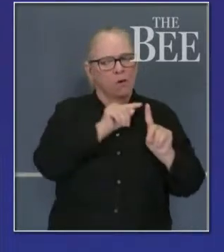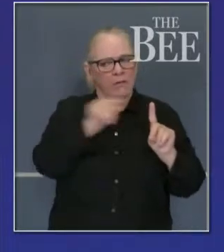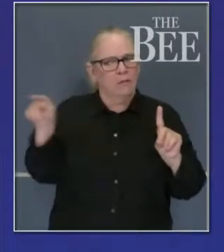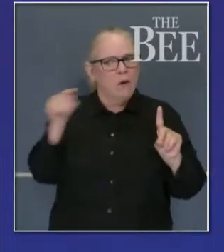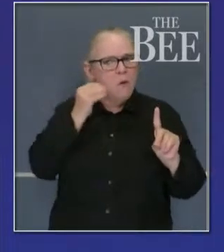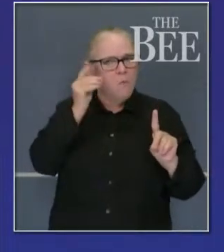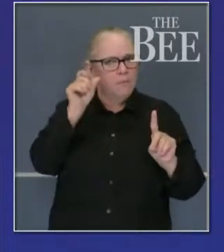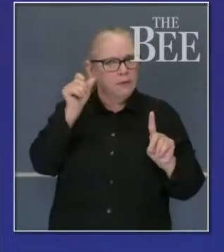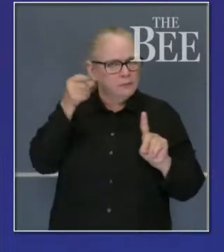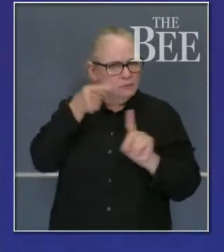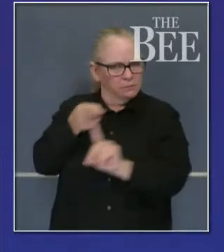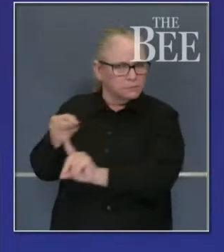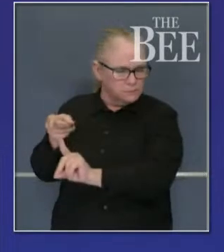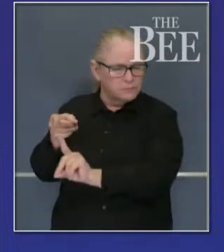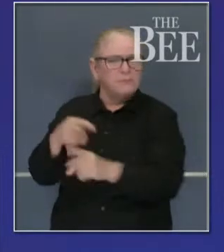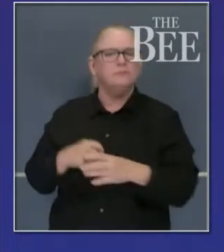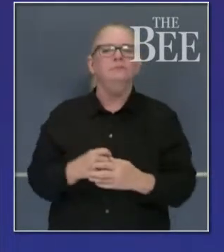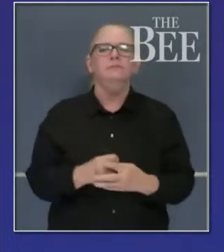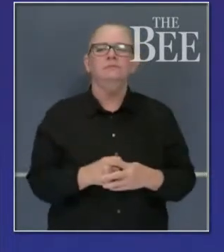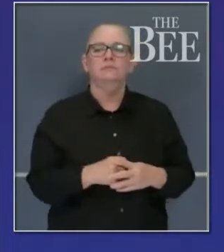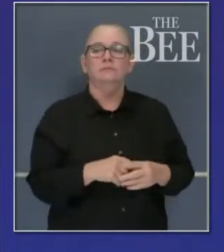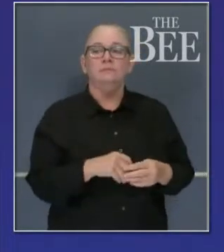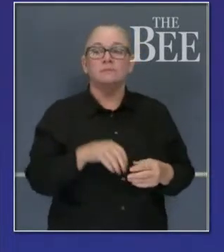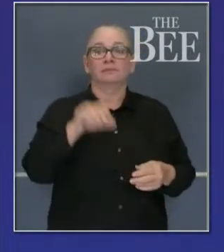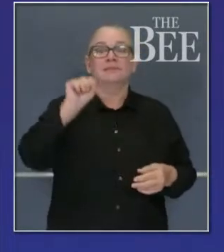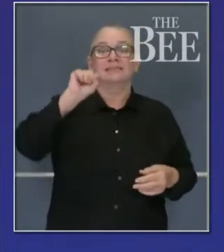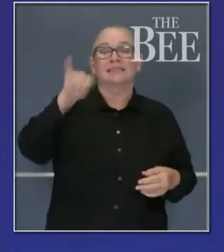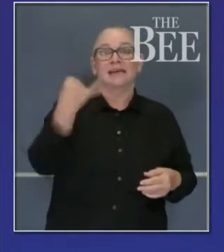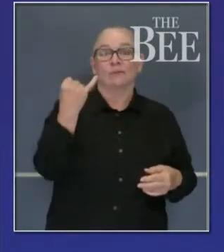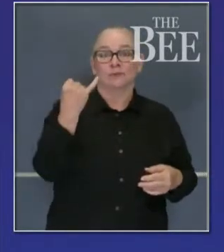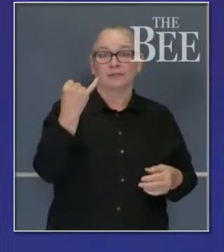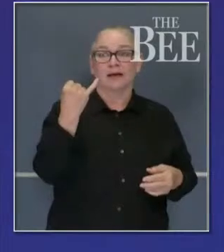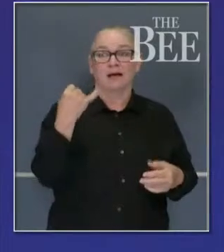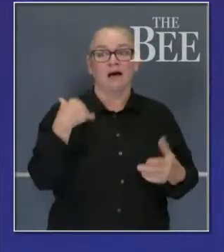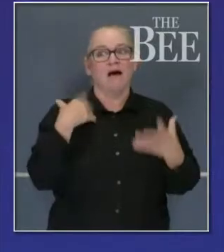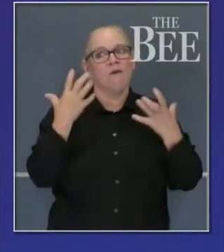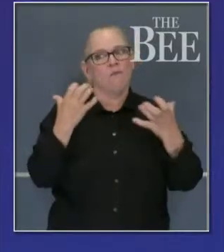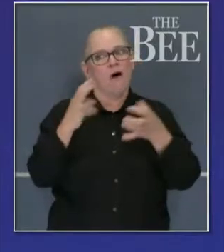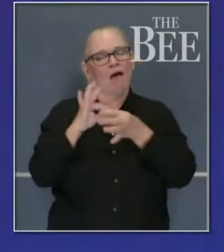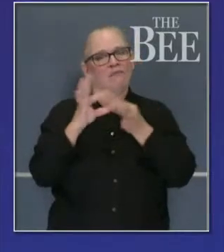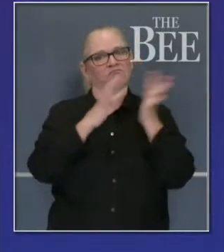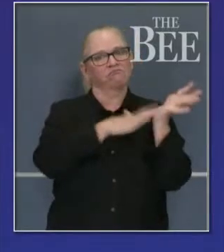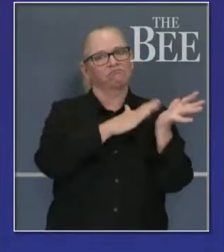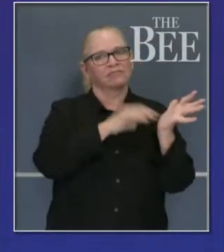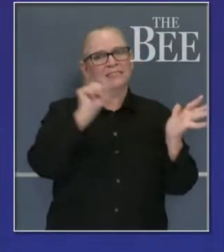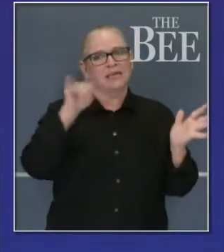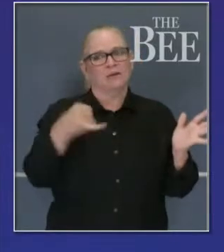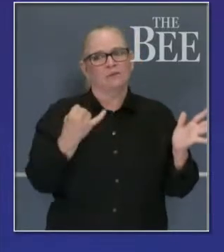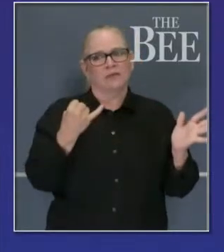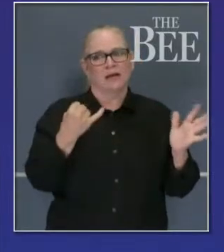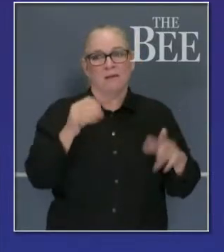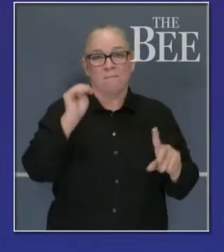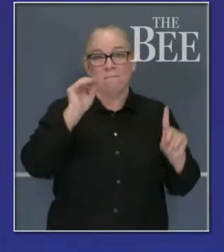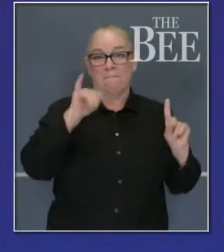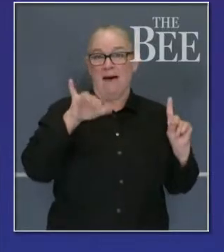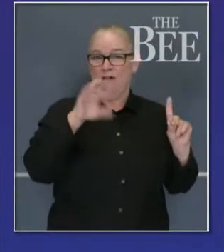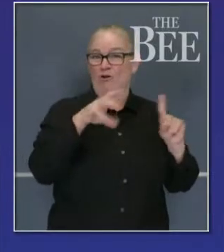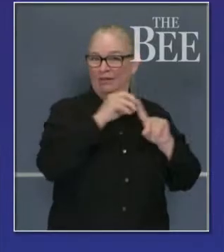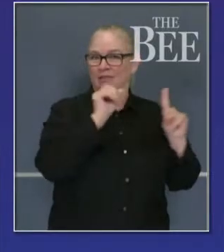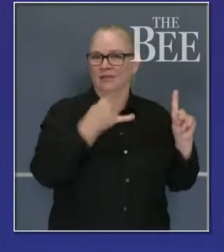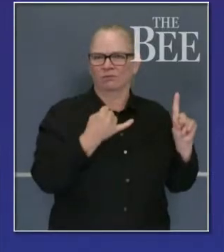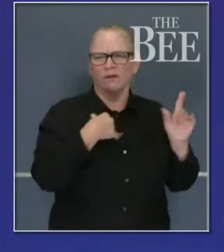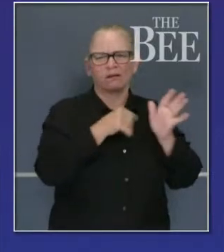community. San Jose needs to be highlighted because I want to just highlight Mayor Sam Liccardo for his stewardship, his